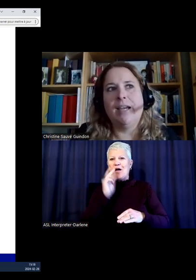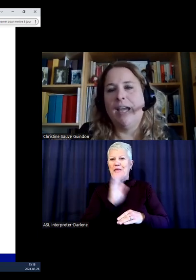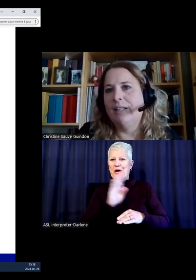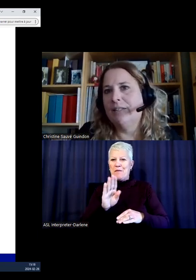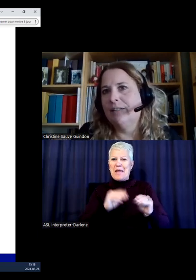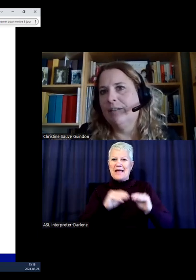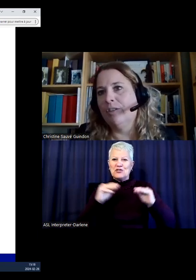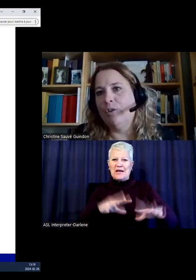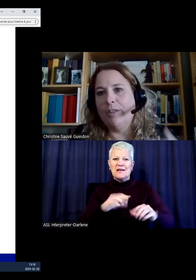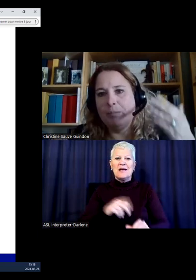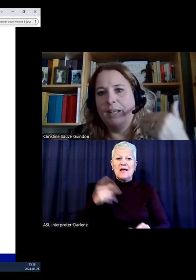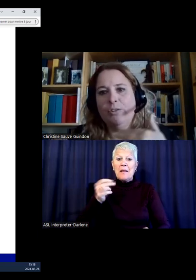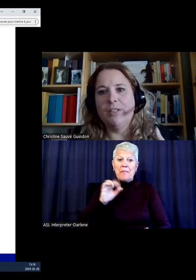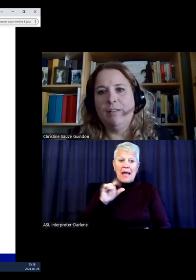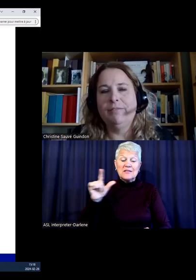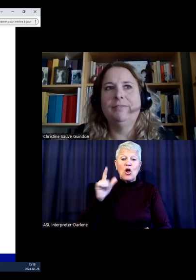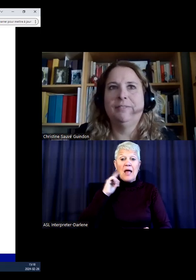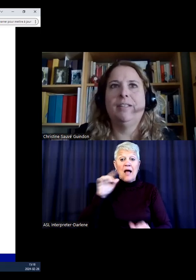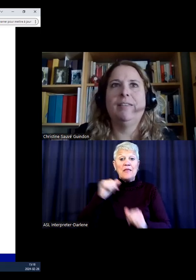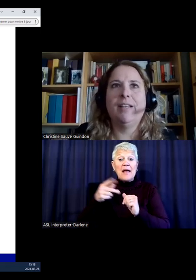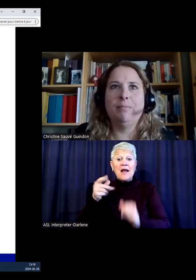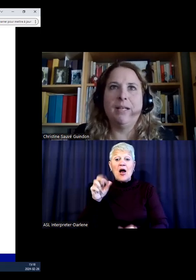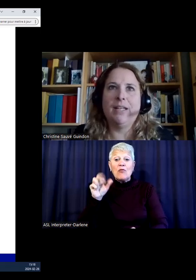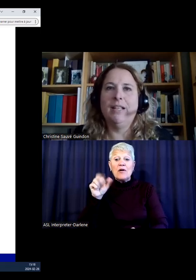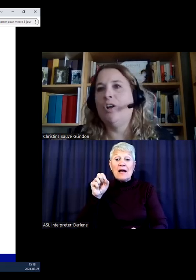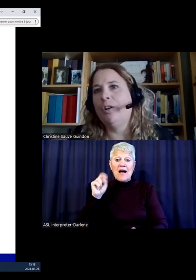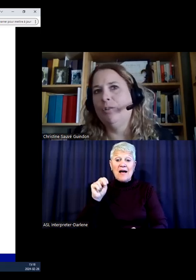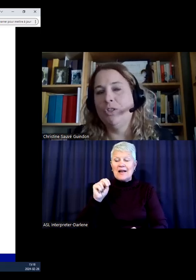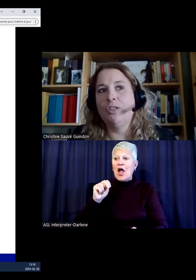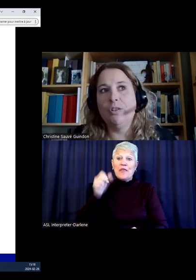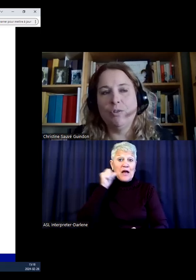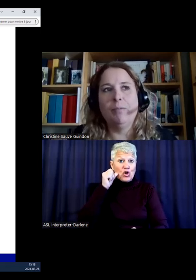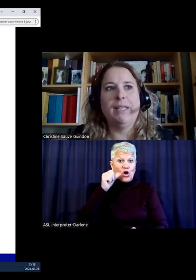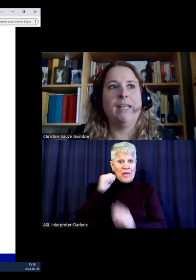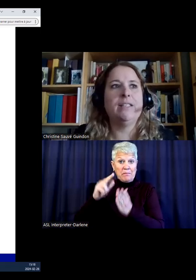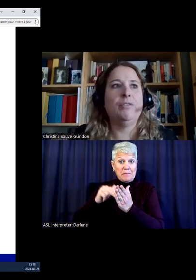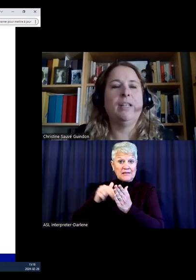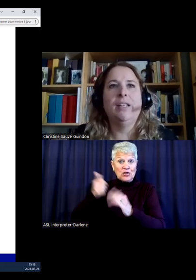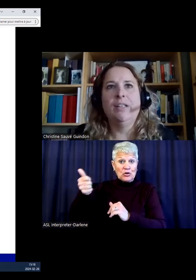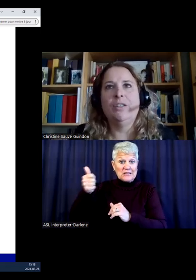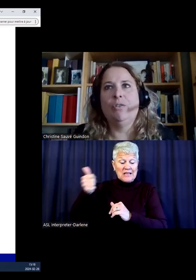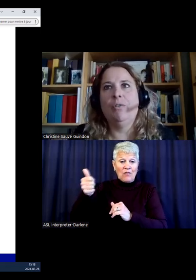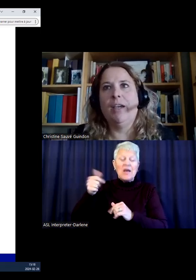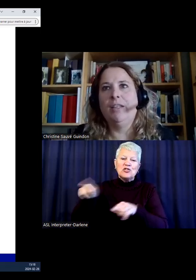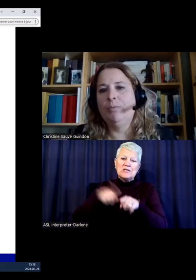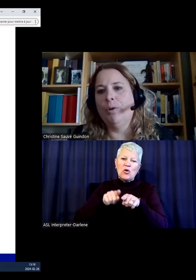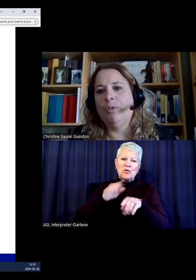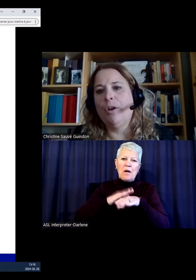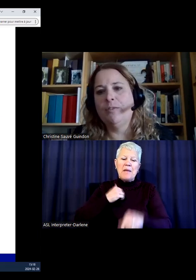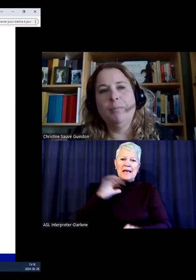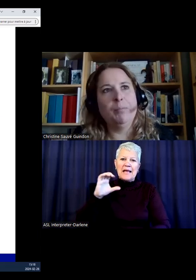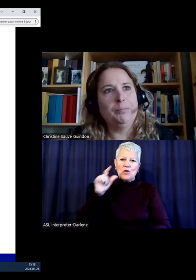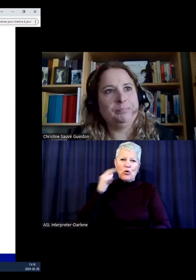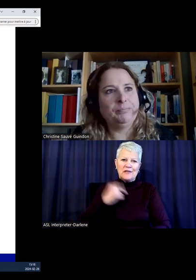Pascal is Ariane's, the girl that painted herself. That's Pascal's daughter, but she's also on my caseload. So I get to work